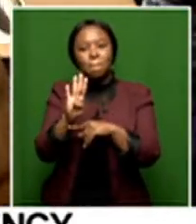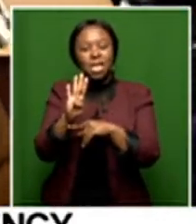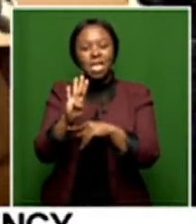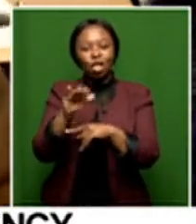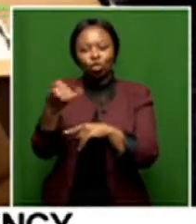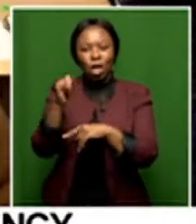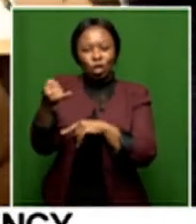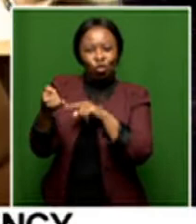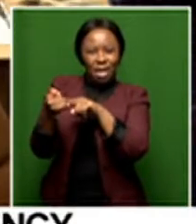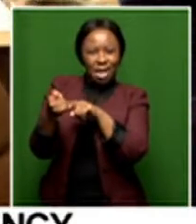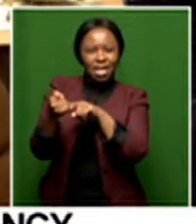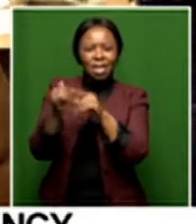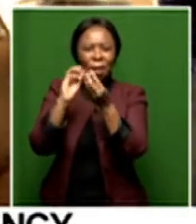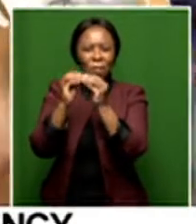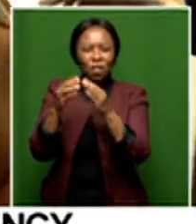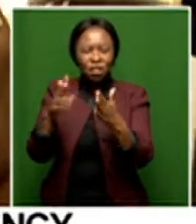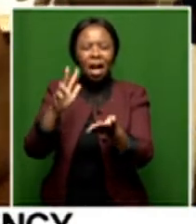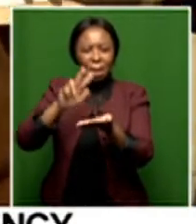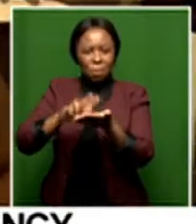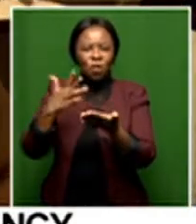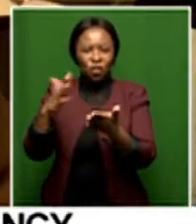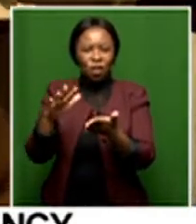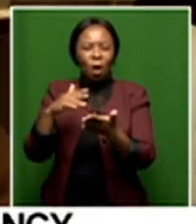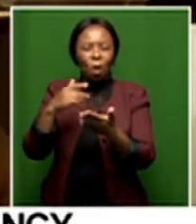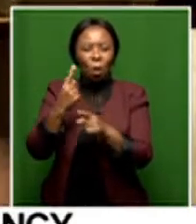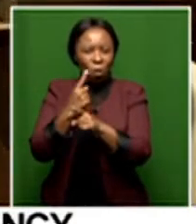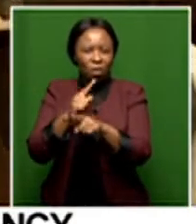trial. That's been modified and improved all the time.